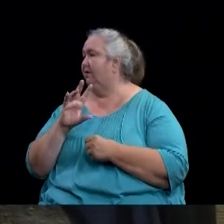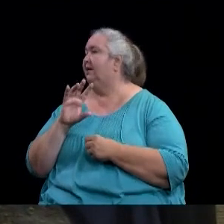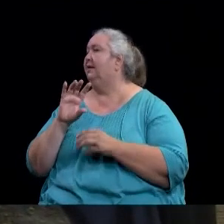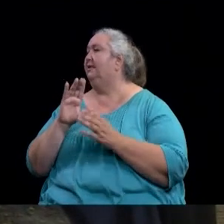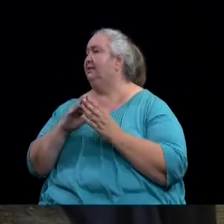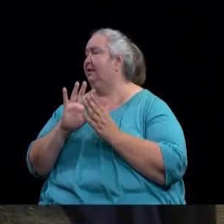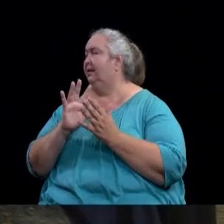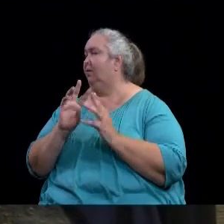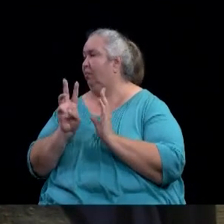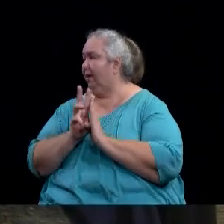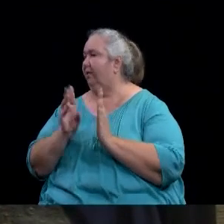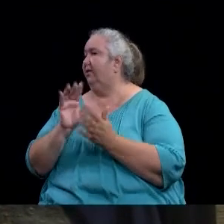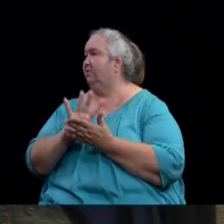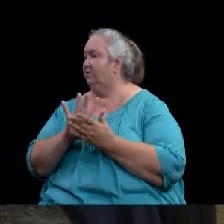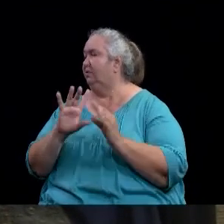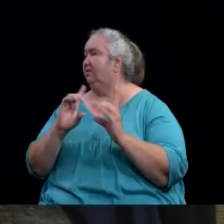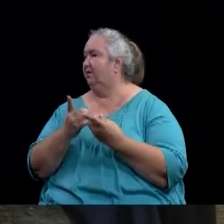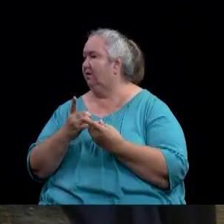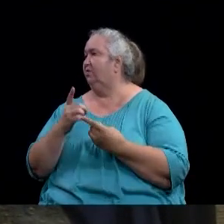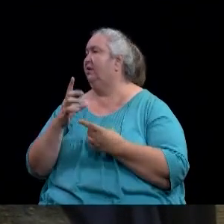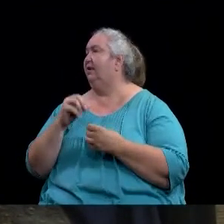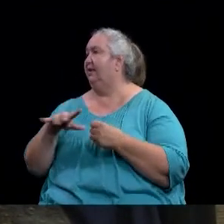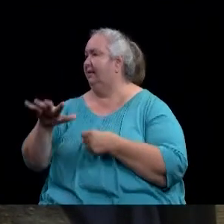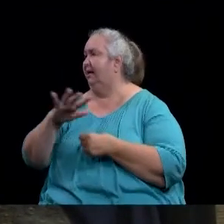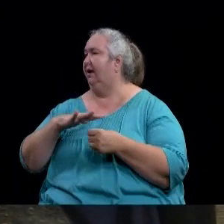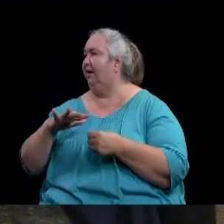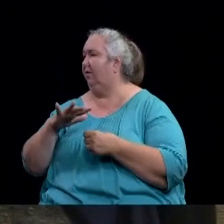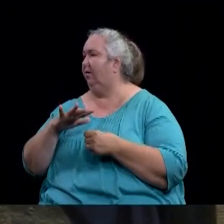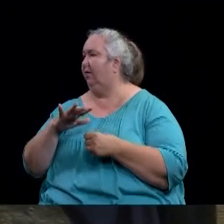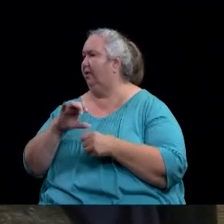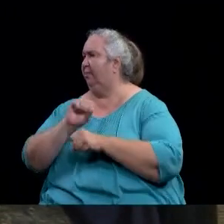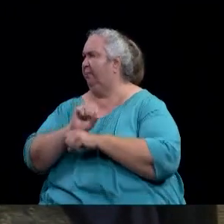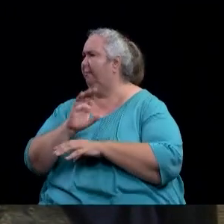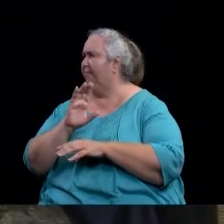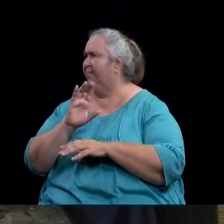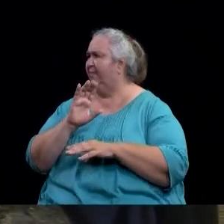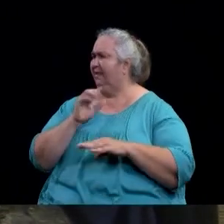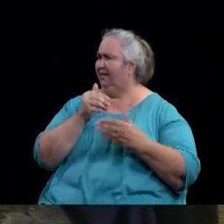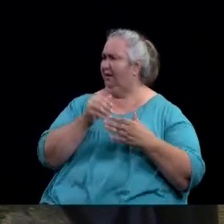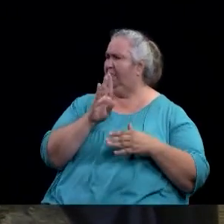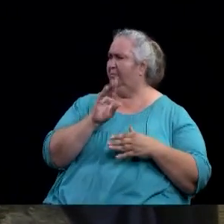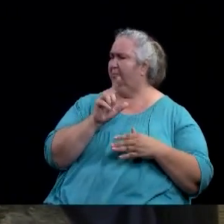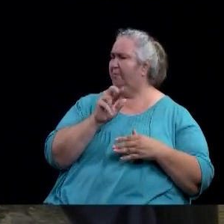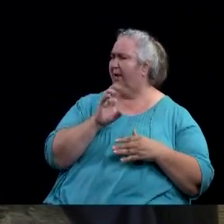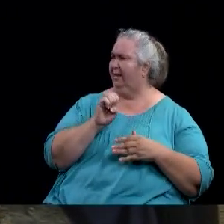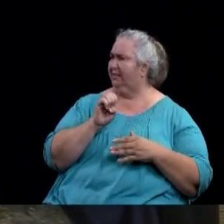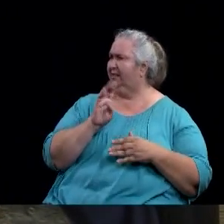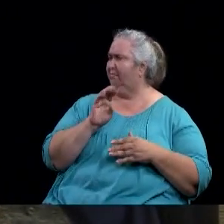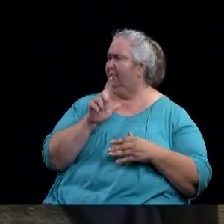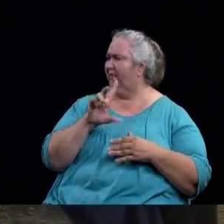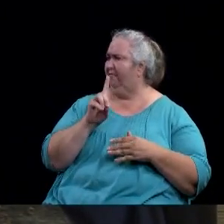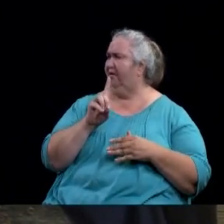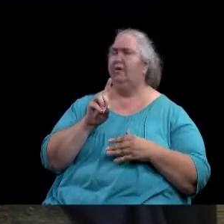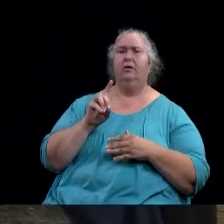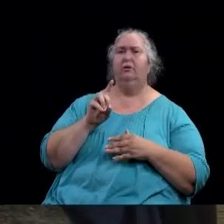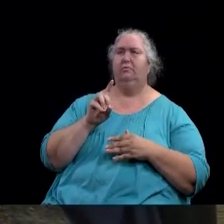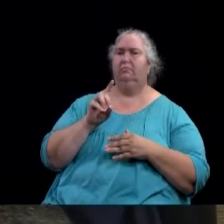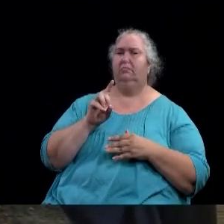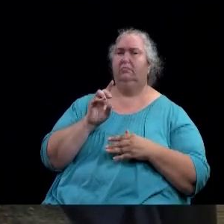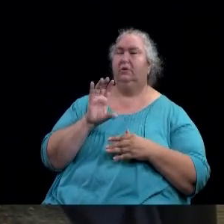by Bosque Boulevard, Lake Air Drive, Cobbs Drive, and North Knee Road. 3, real property, Texas Open Meetings Act,